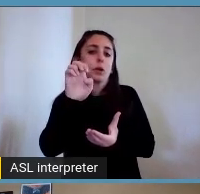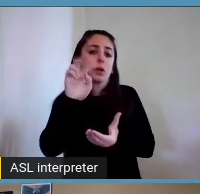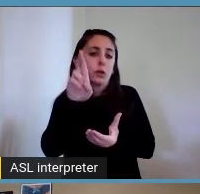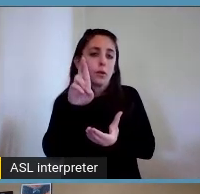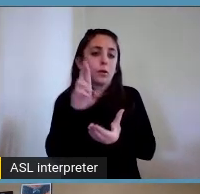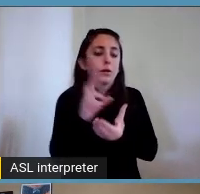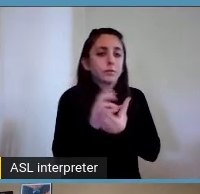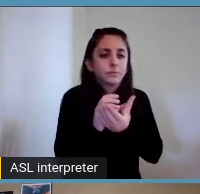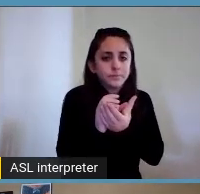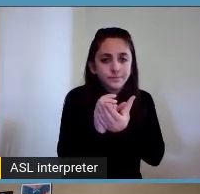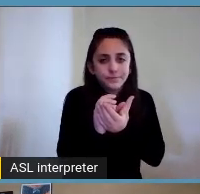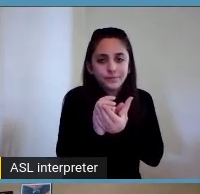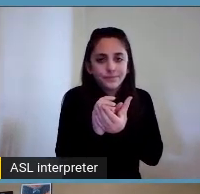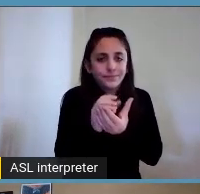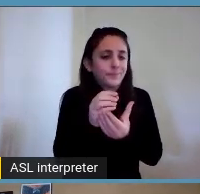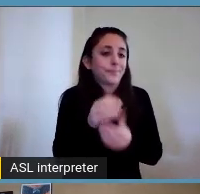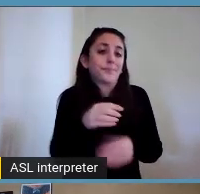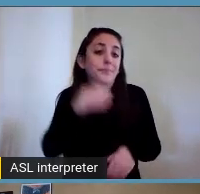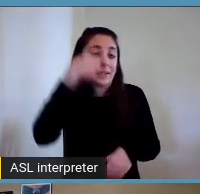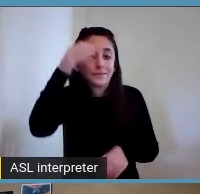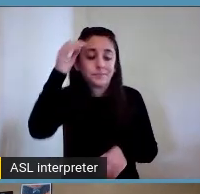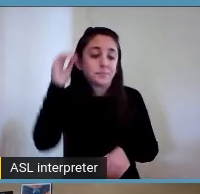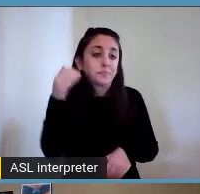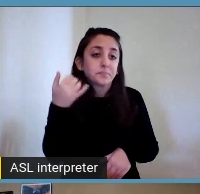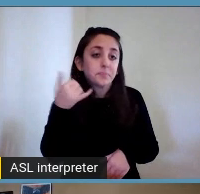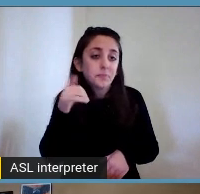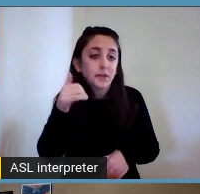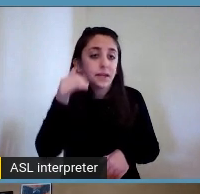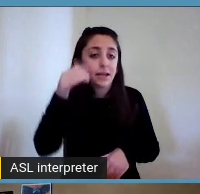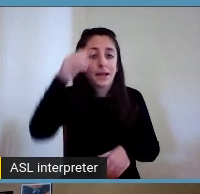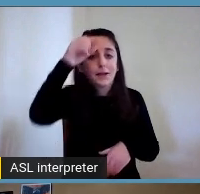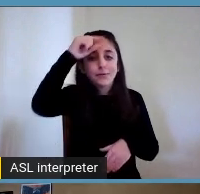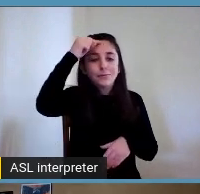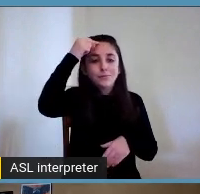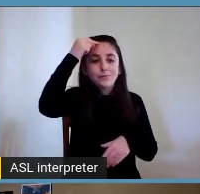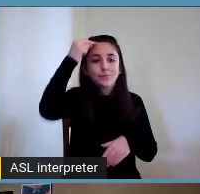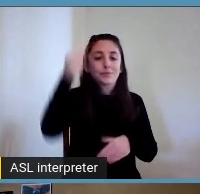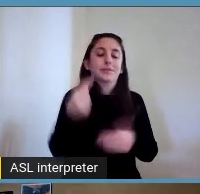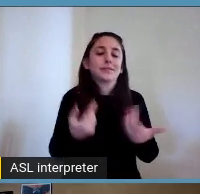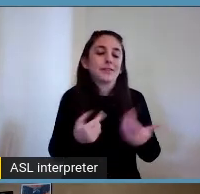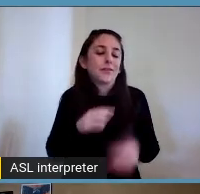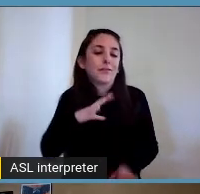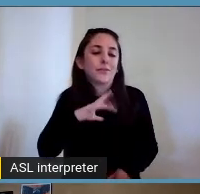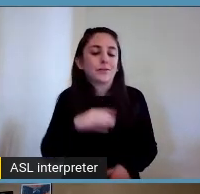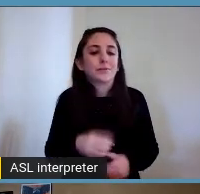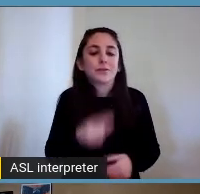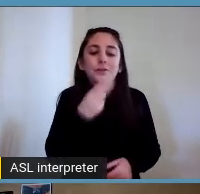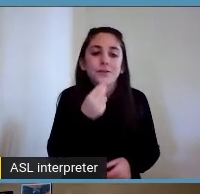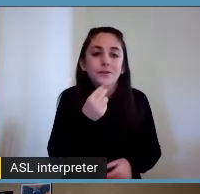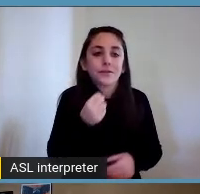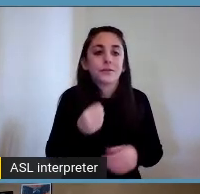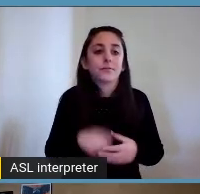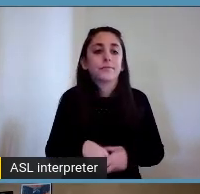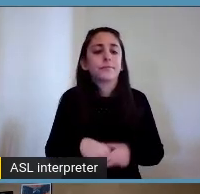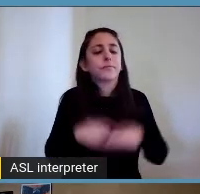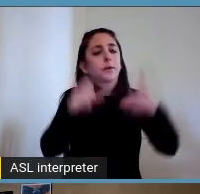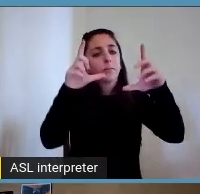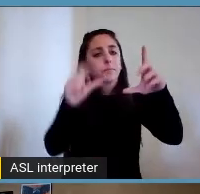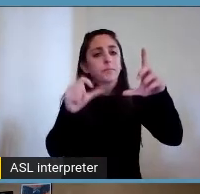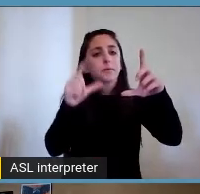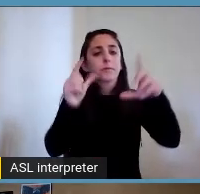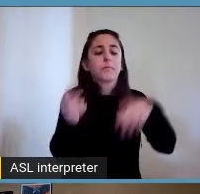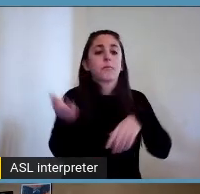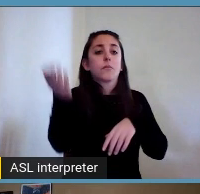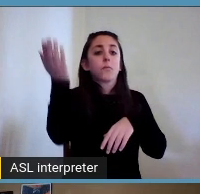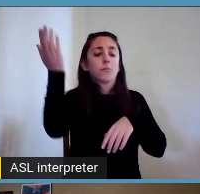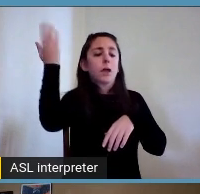markings on his little face. And so I took that picture using a photo from a previous year's event.